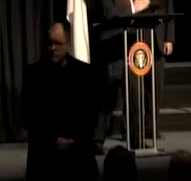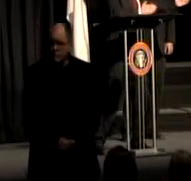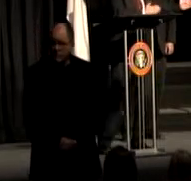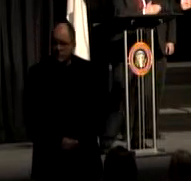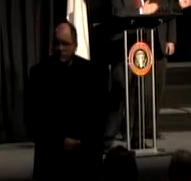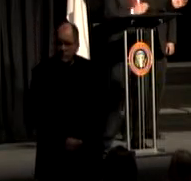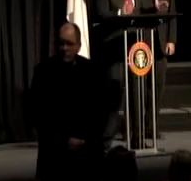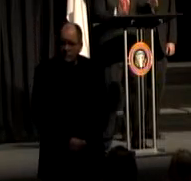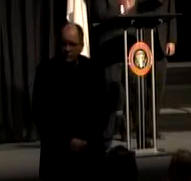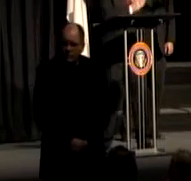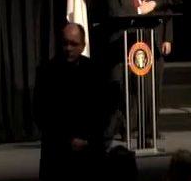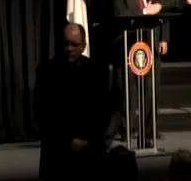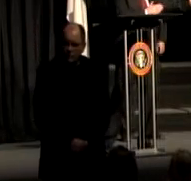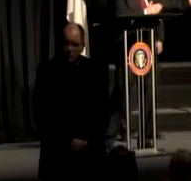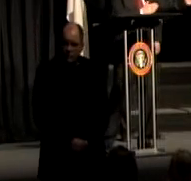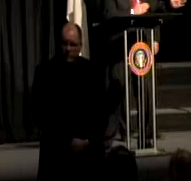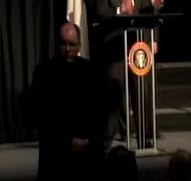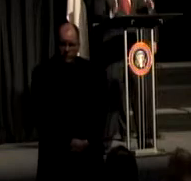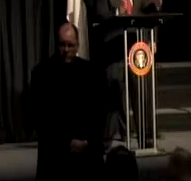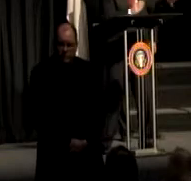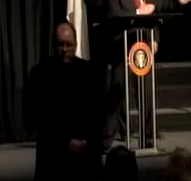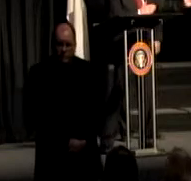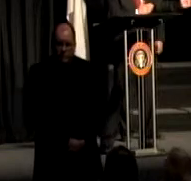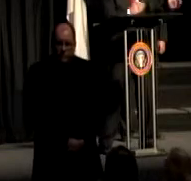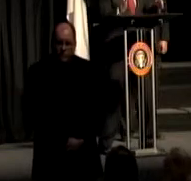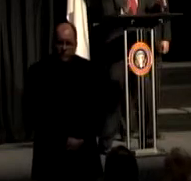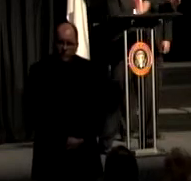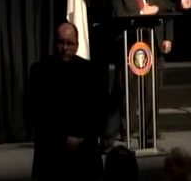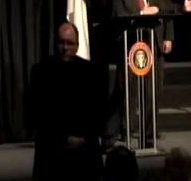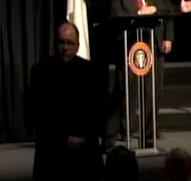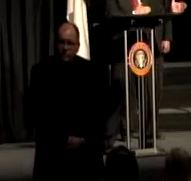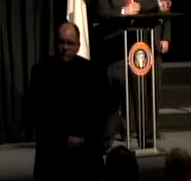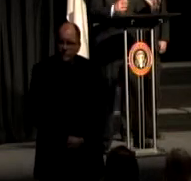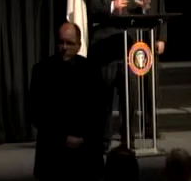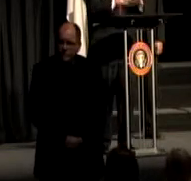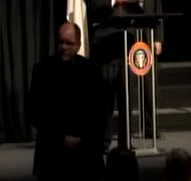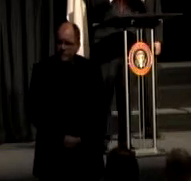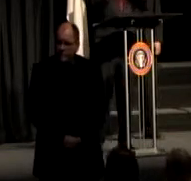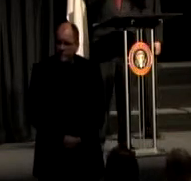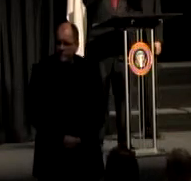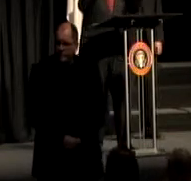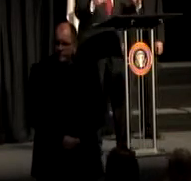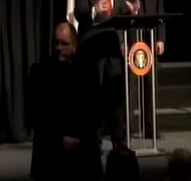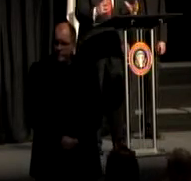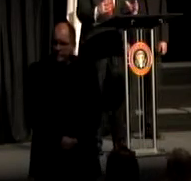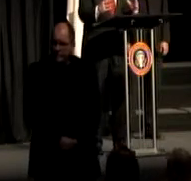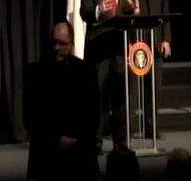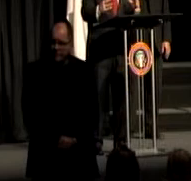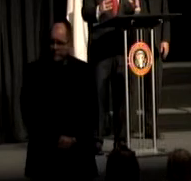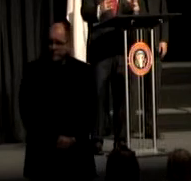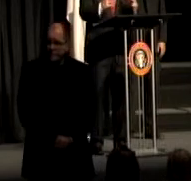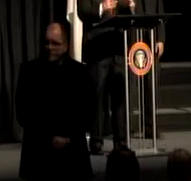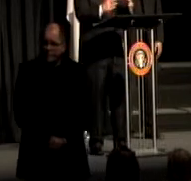do anything else I can't reach any more people we don't have the volunteerism or we don't have the resources we are going to stay in our own little